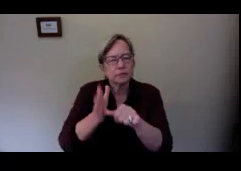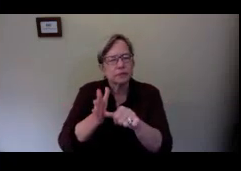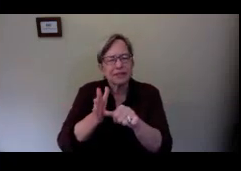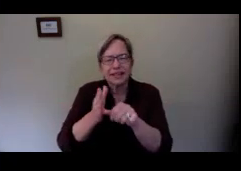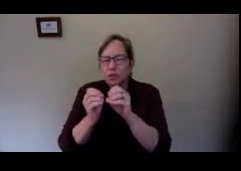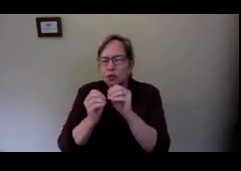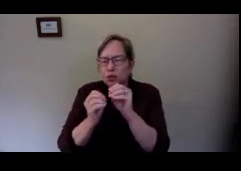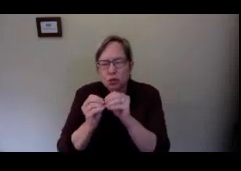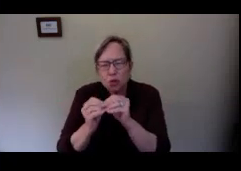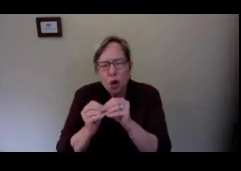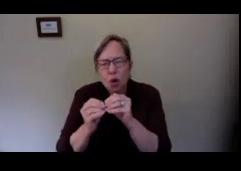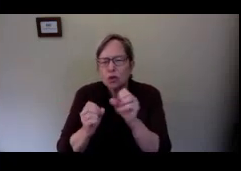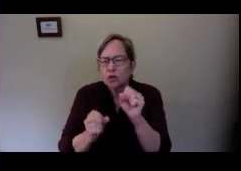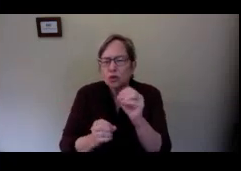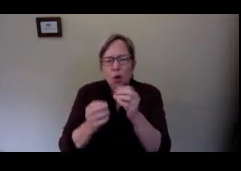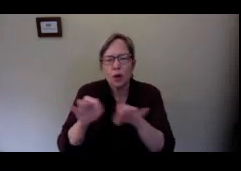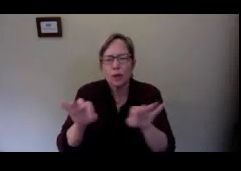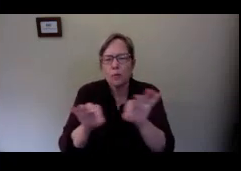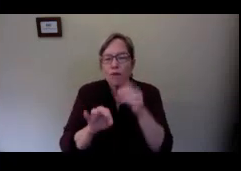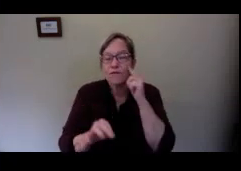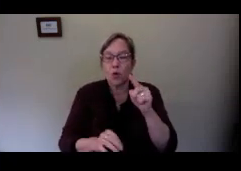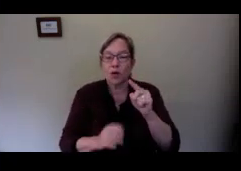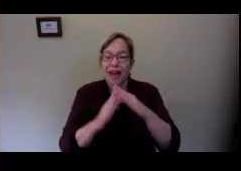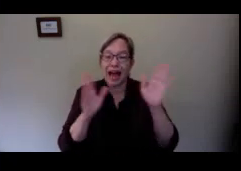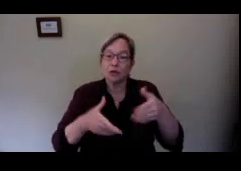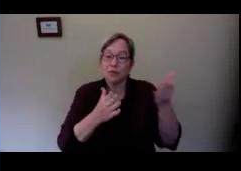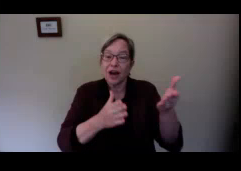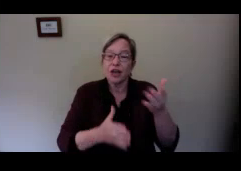interactive process, and it must be timely.